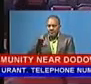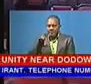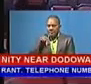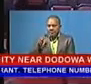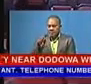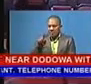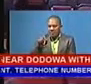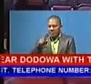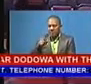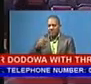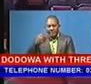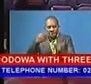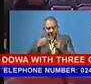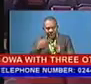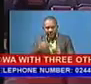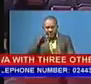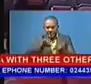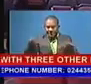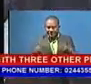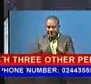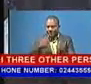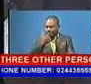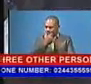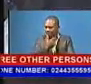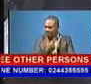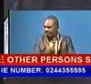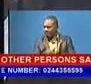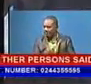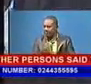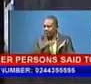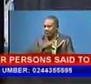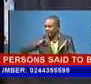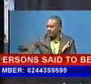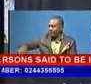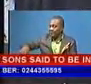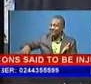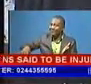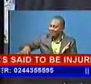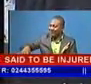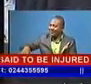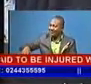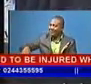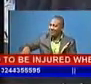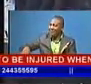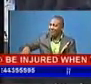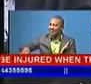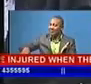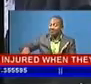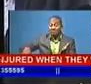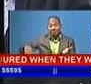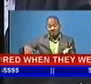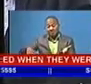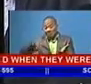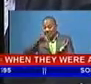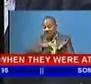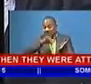C11, list of polling stations delivered from the various categories. My Lord, if there was